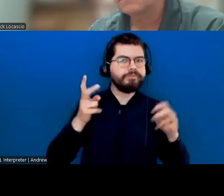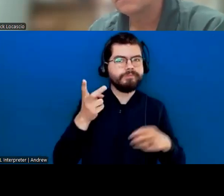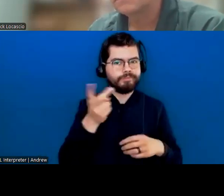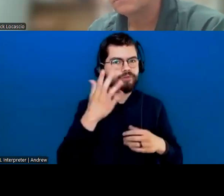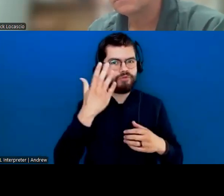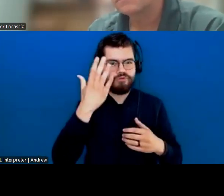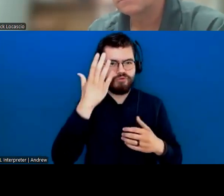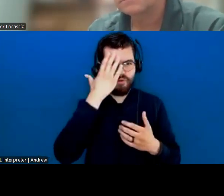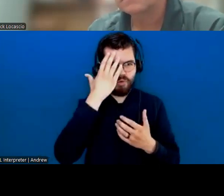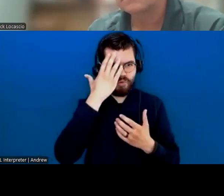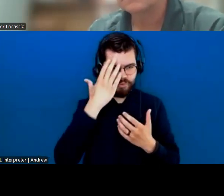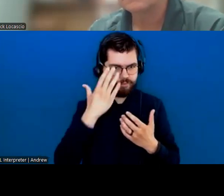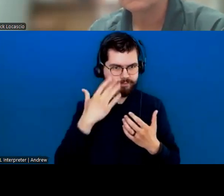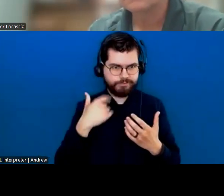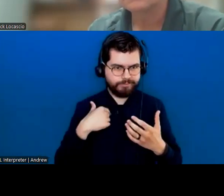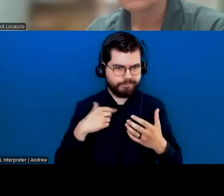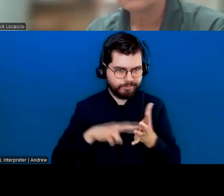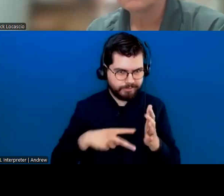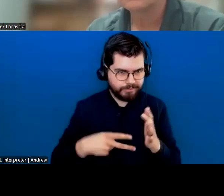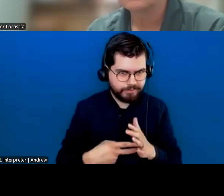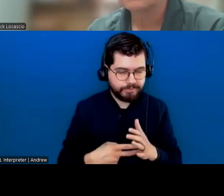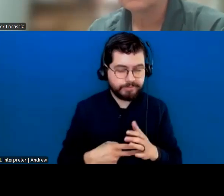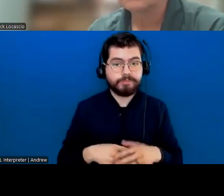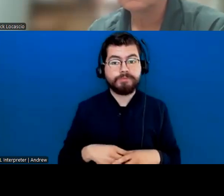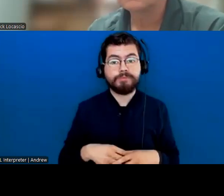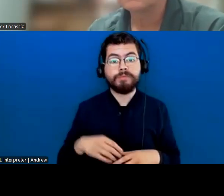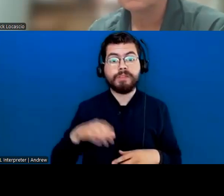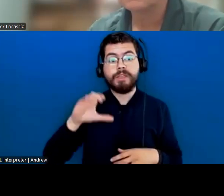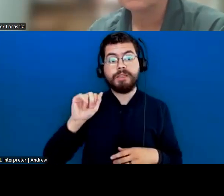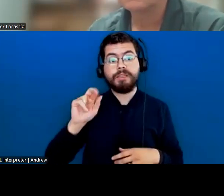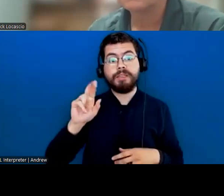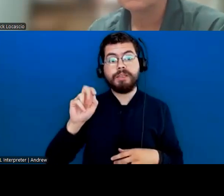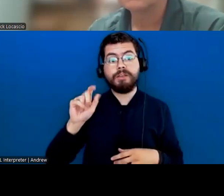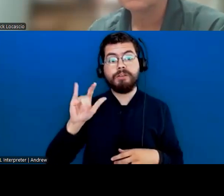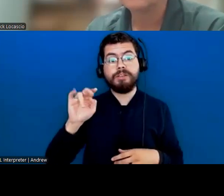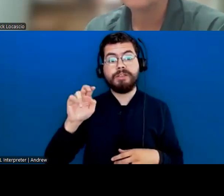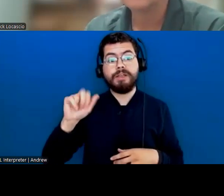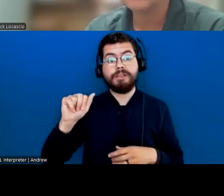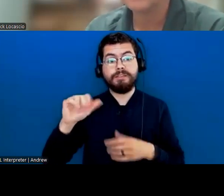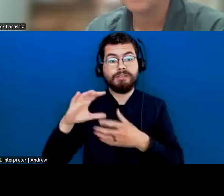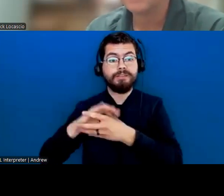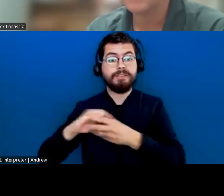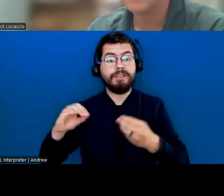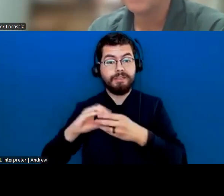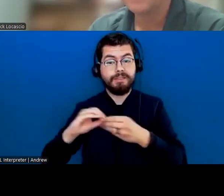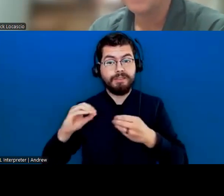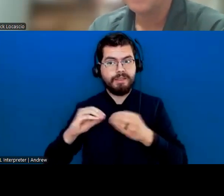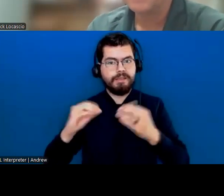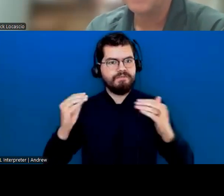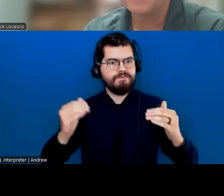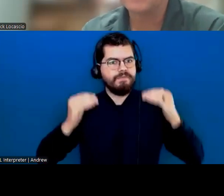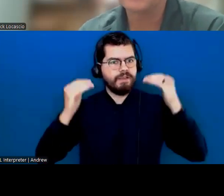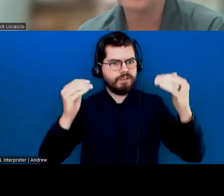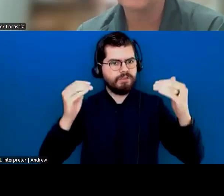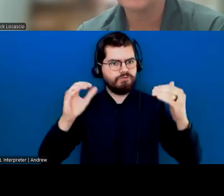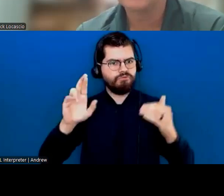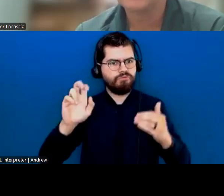you come to the Carolinas and say advanced regeneration, people stare at you like they don't know what language you're speaking.